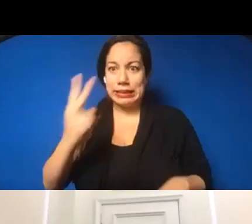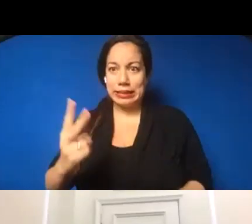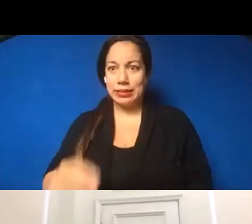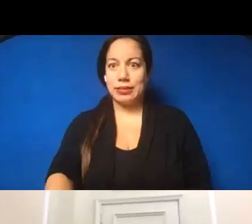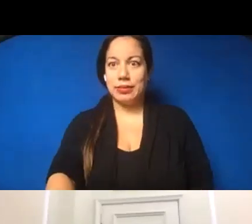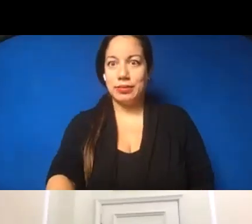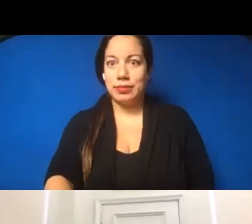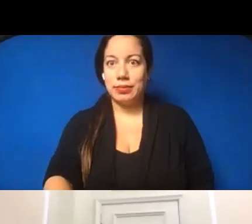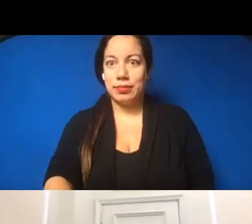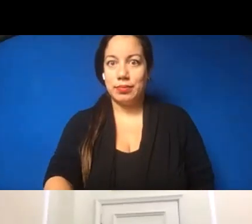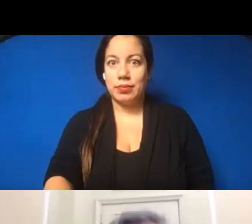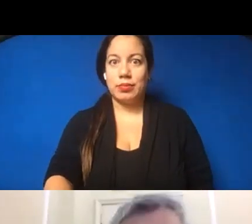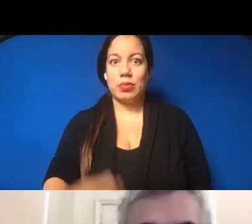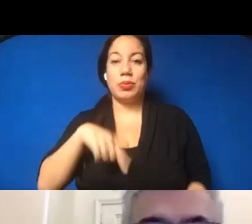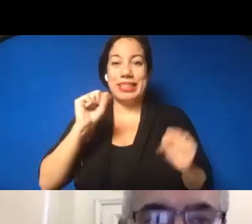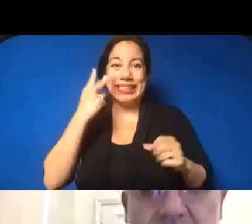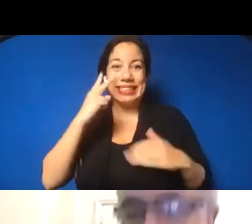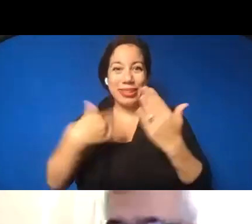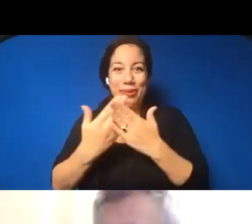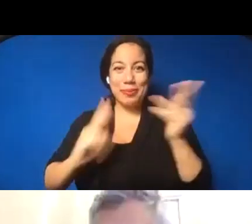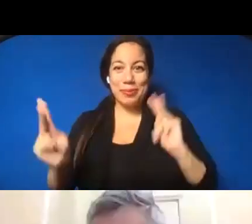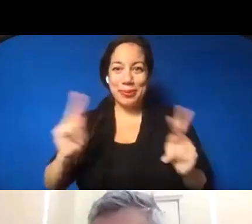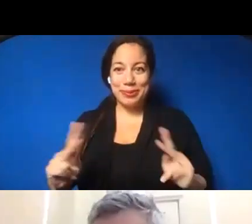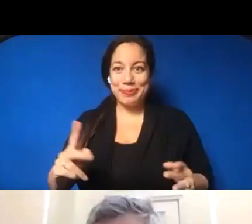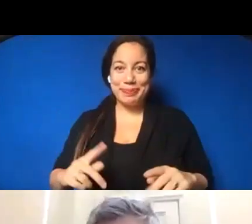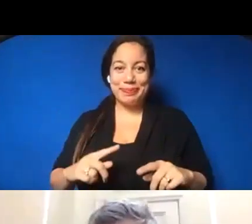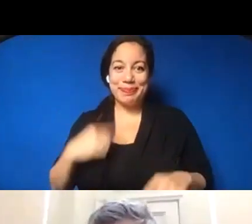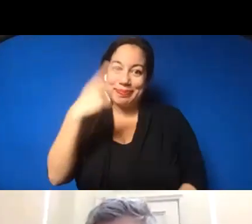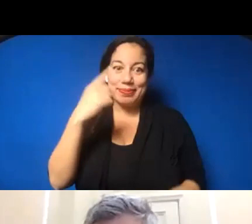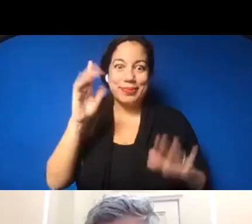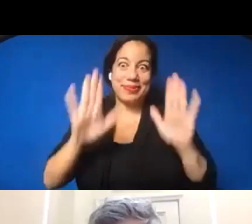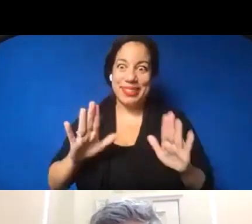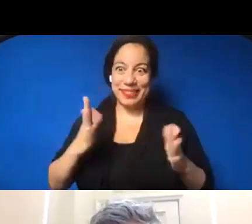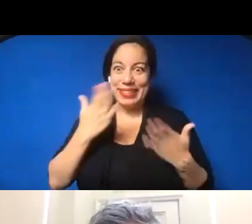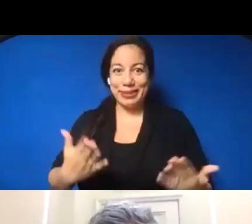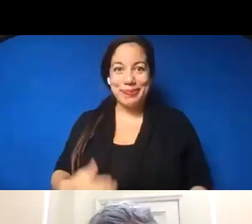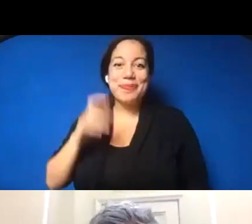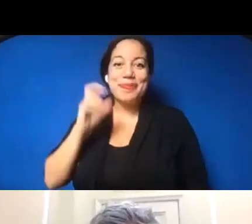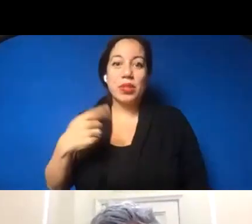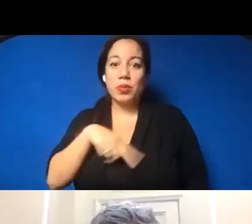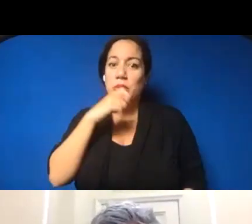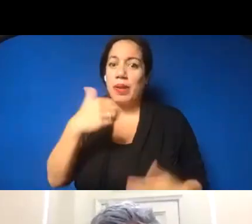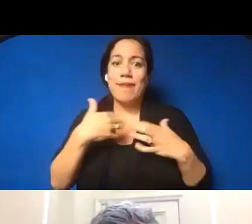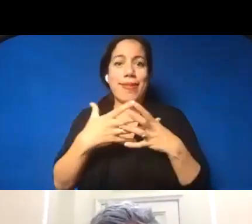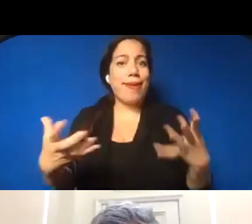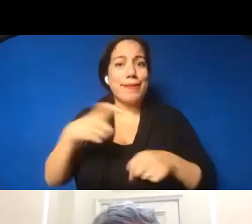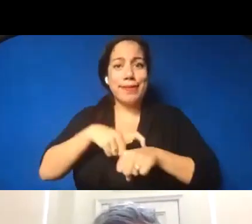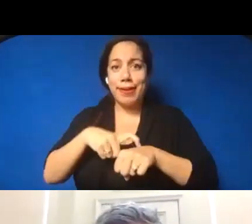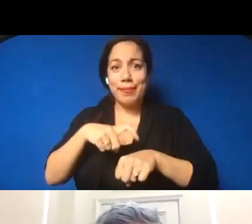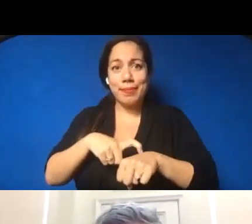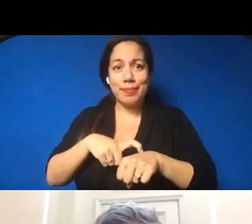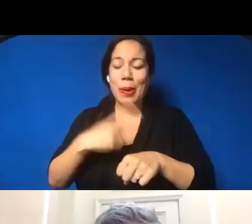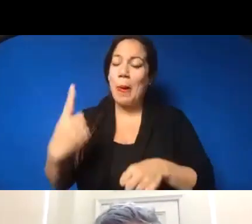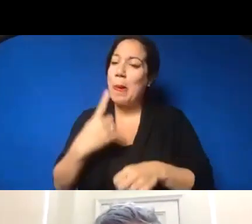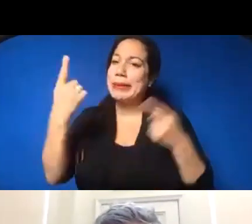view and we can see everybody's faces. Oh, brilliant. Thank you. So we don't have a lot of time, which always happens,